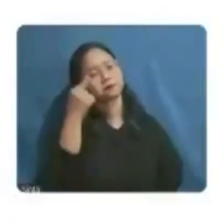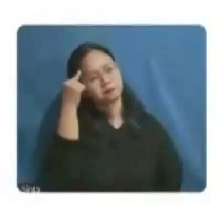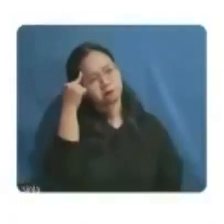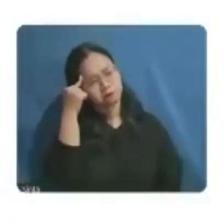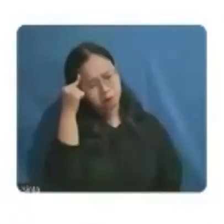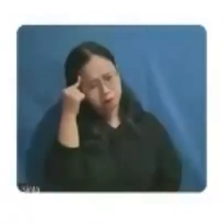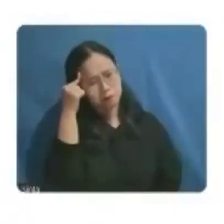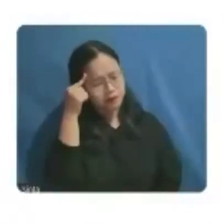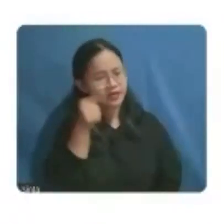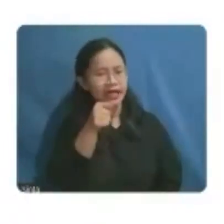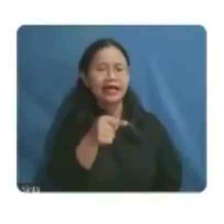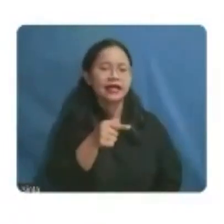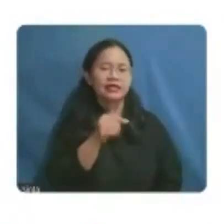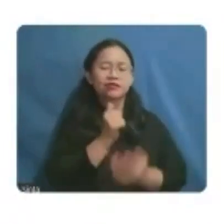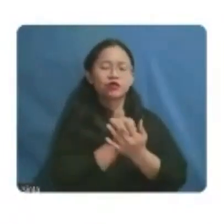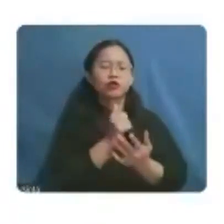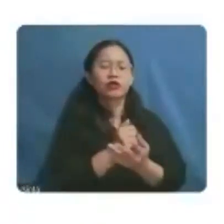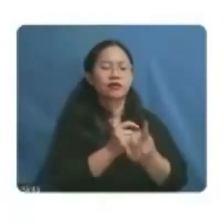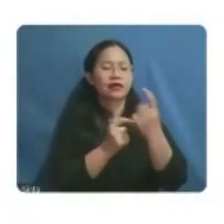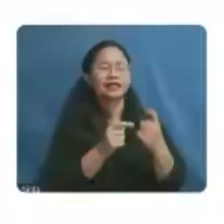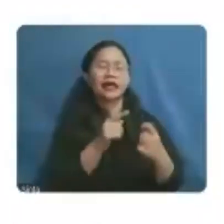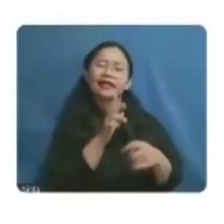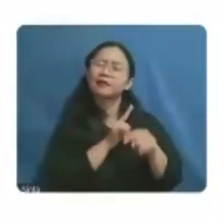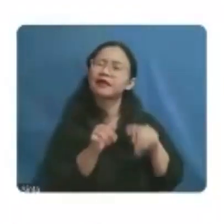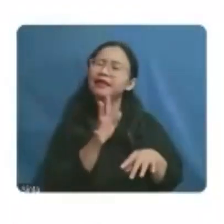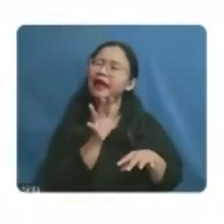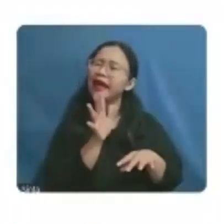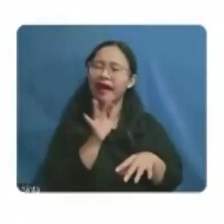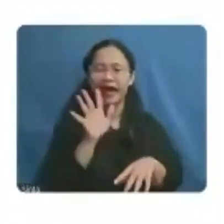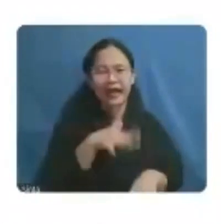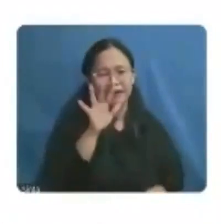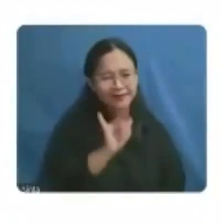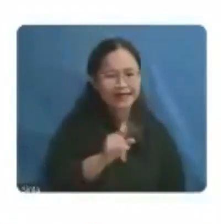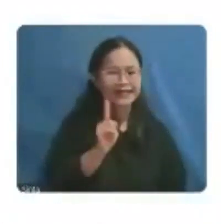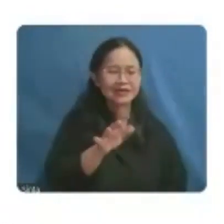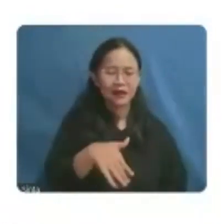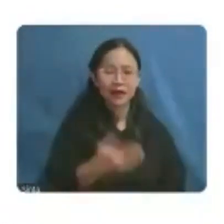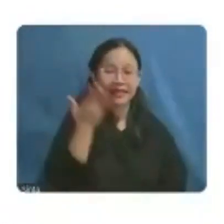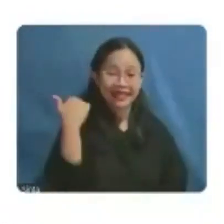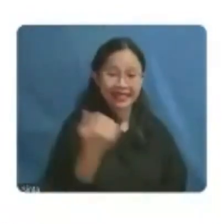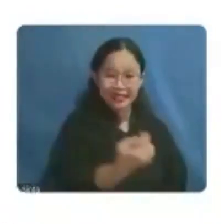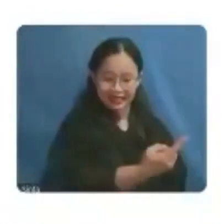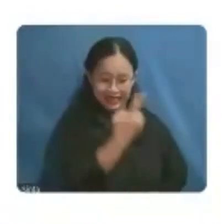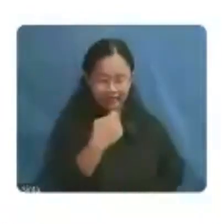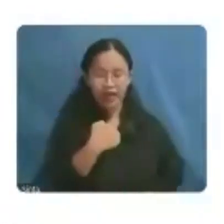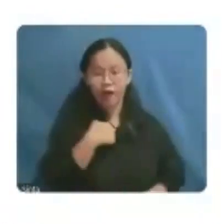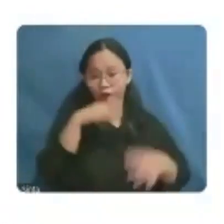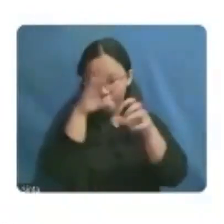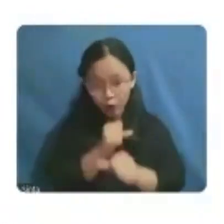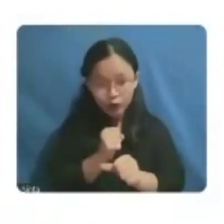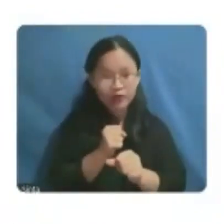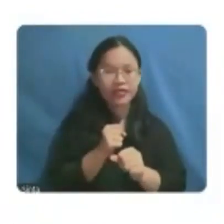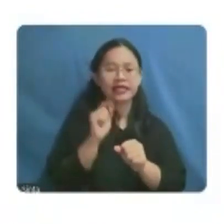what are the easy steps that people are willing to take? Most people would be willing to take steps to